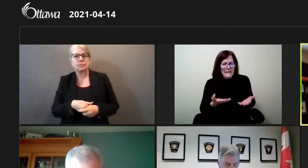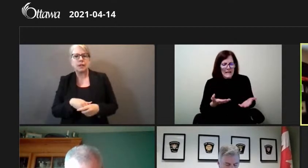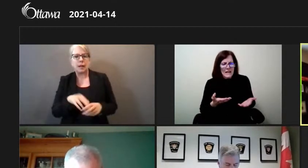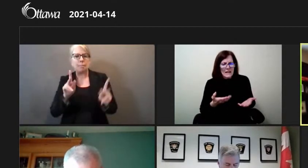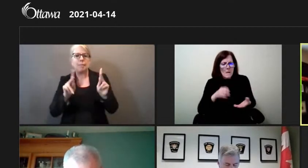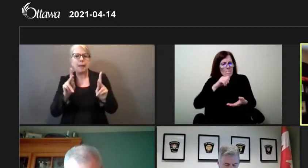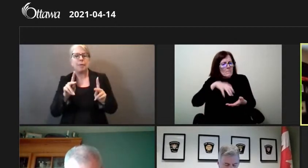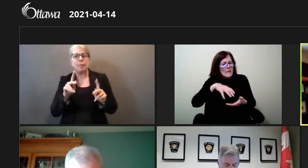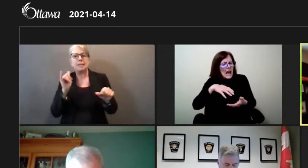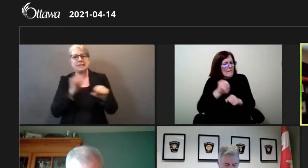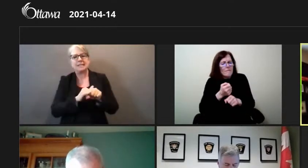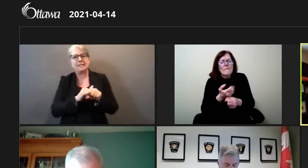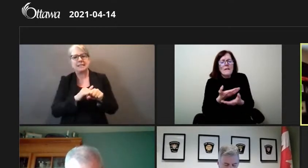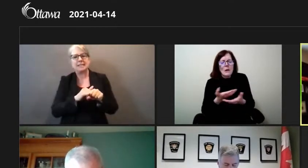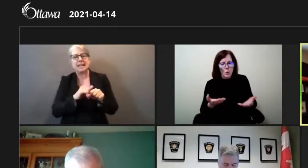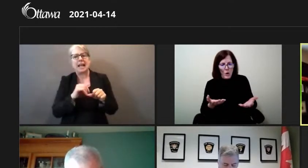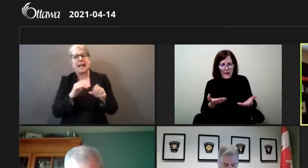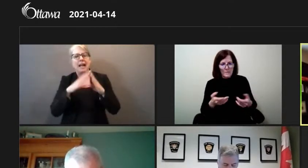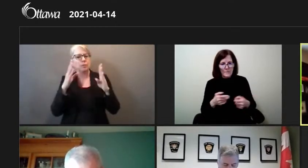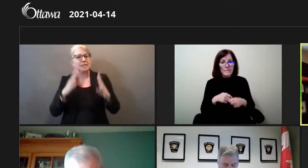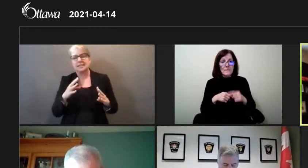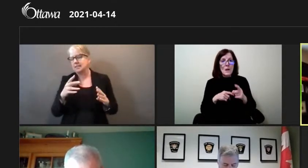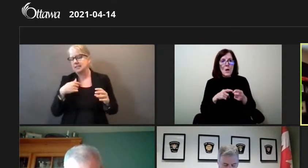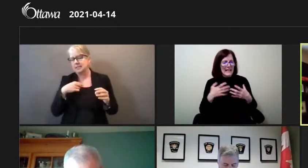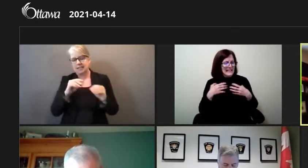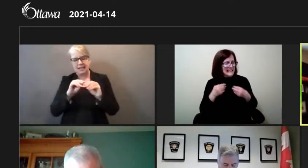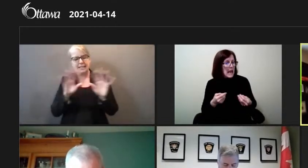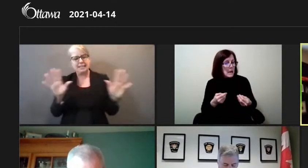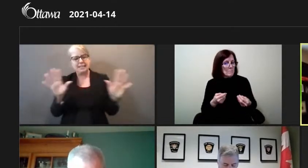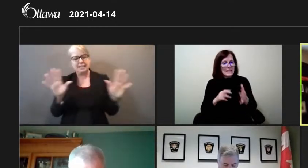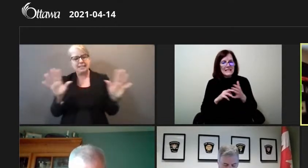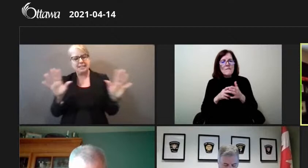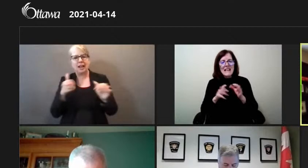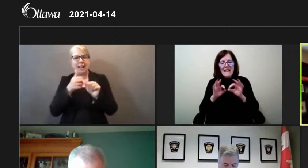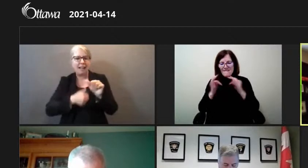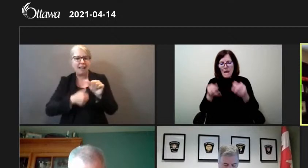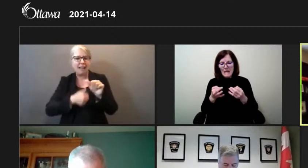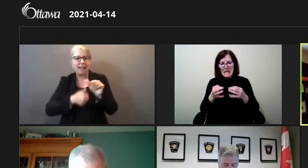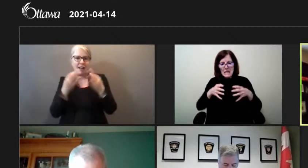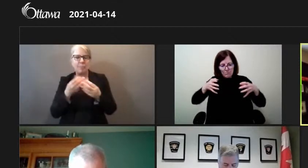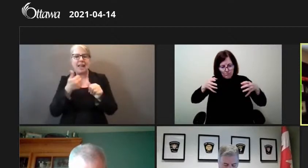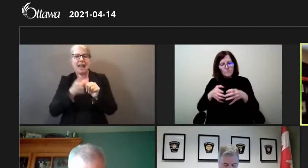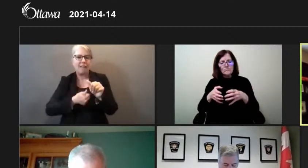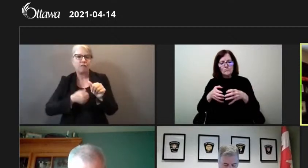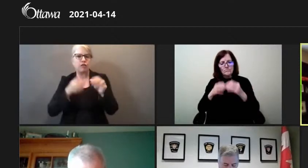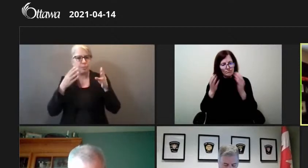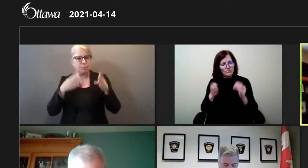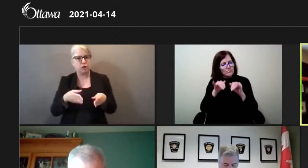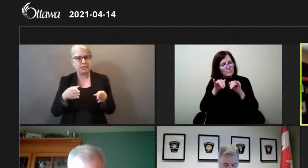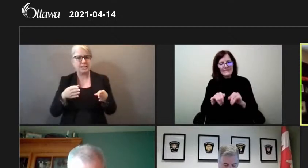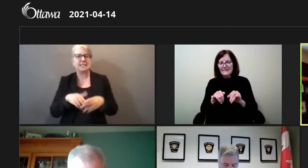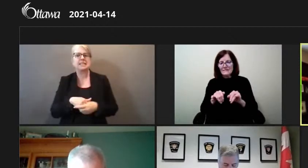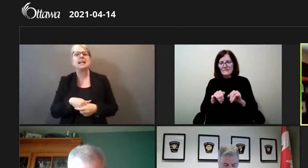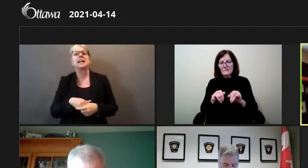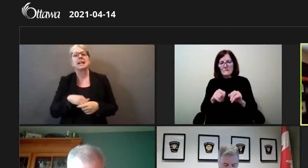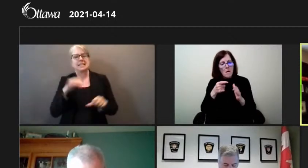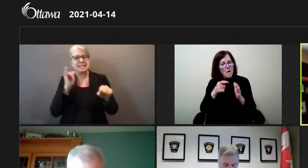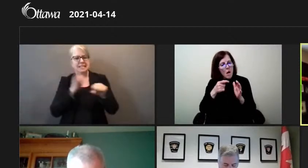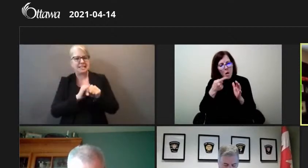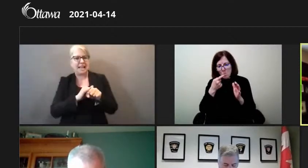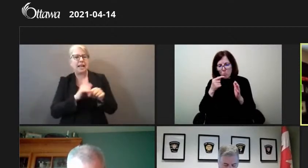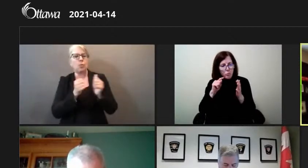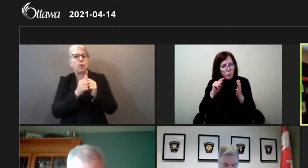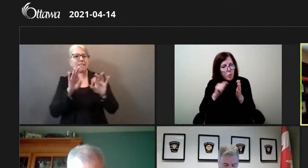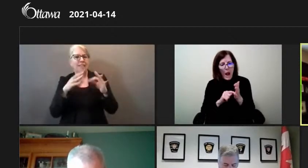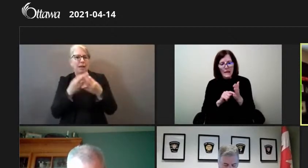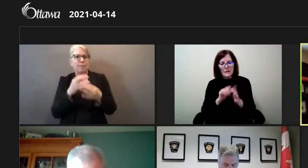staying with their households. Like we need everybody, every family, every person to be staying with their